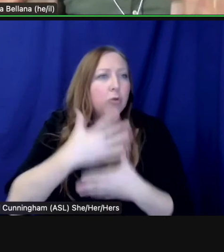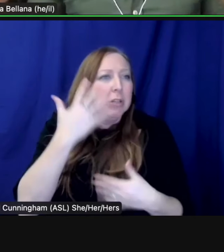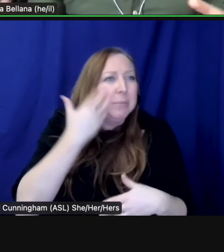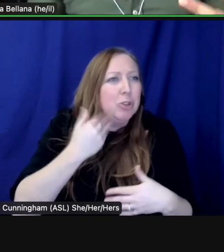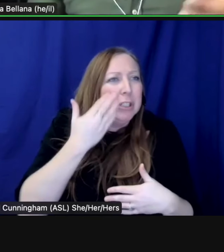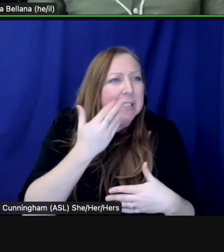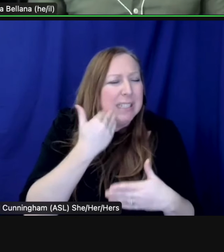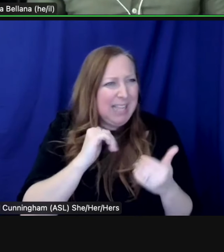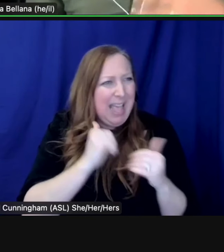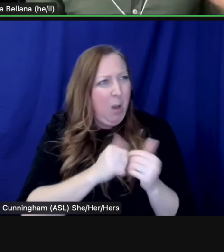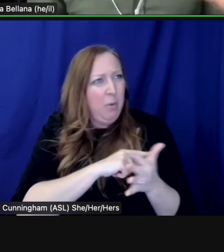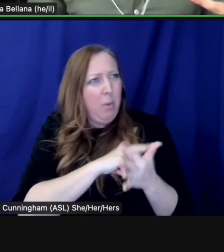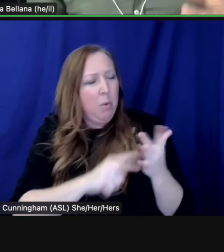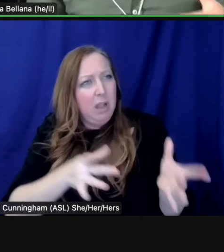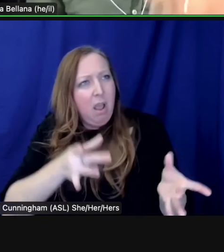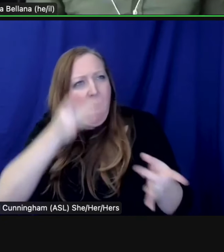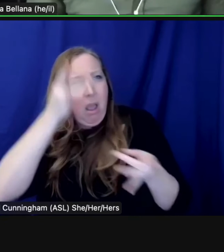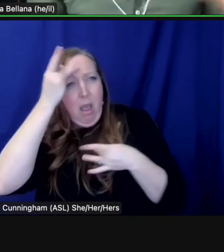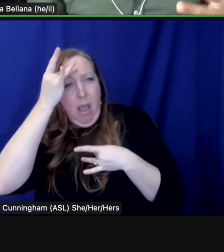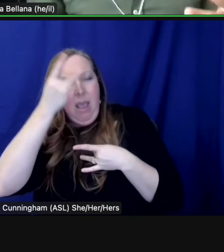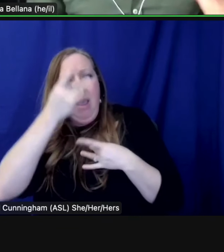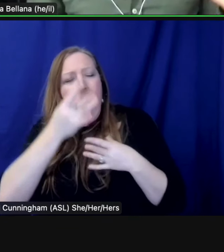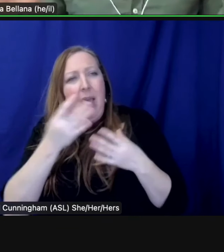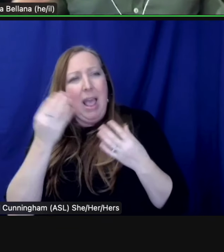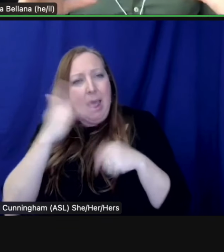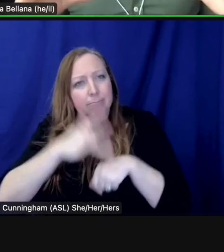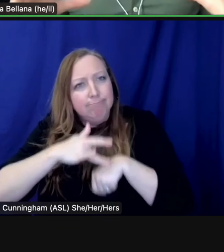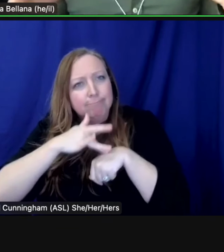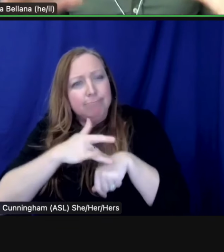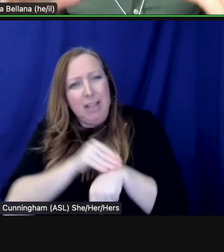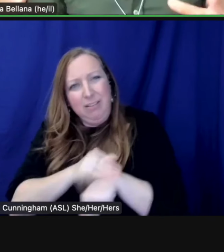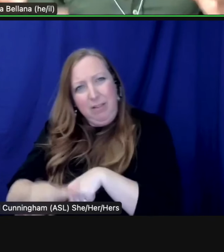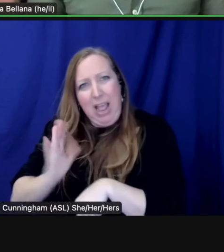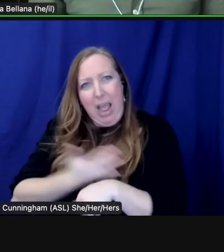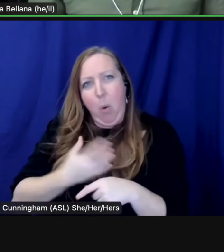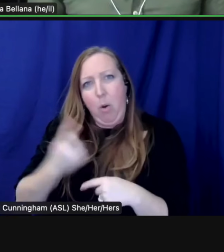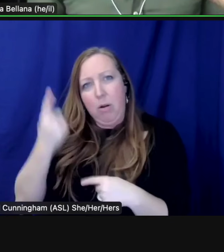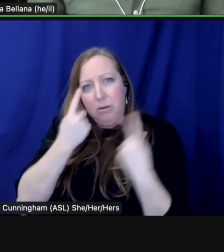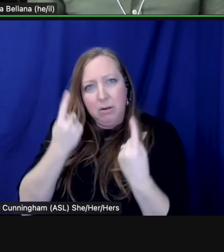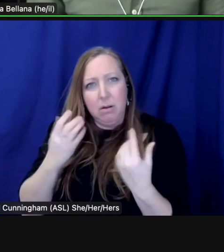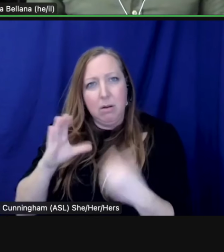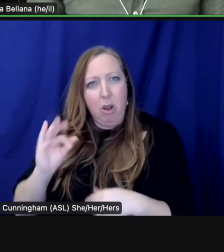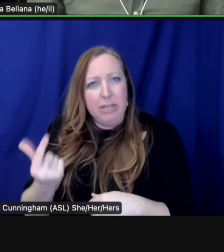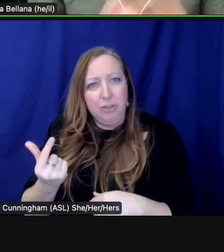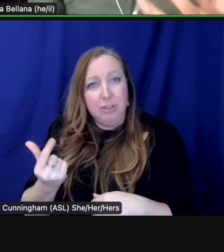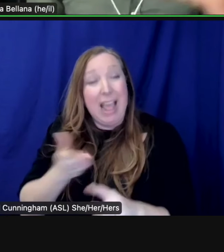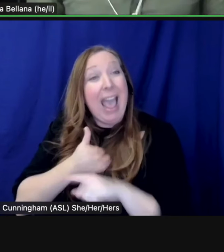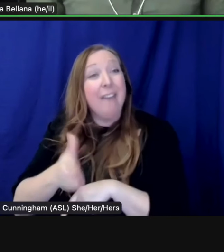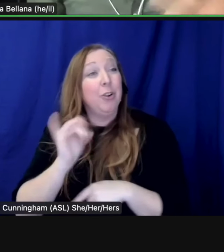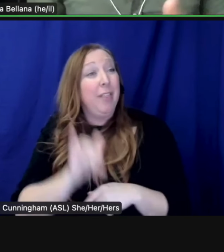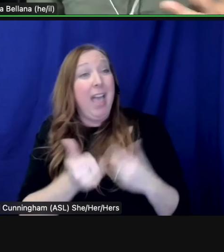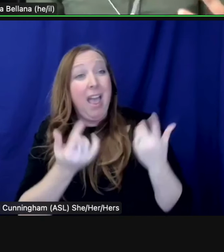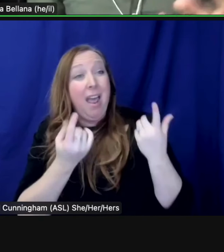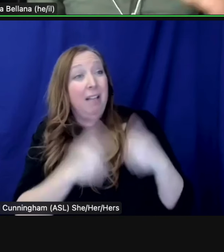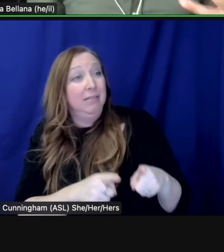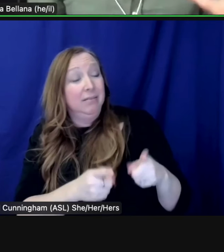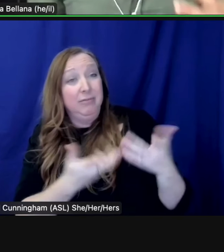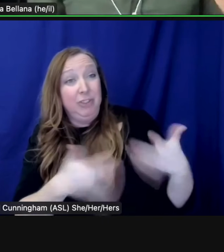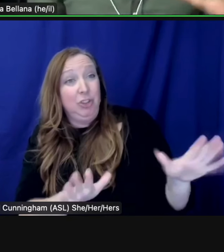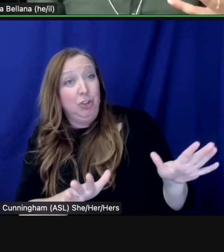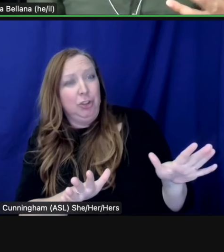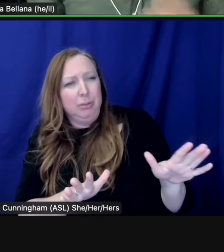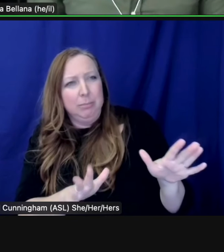persist and shape our cognition well beyond the period when that experience actually ends. What can that tell us about how our